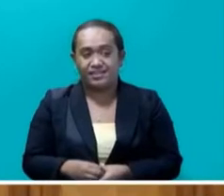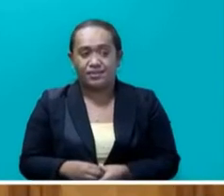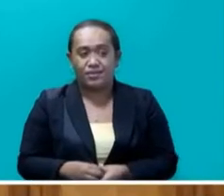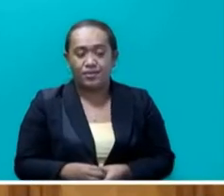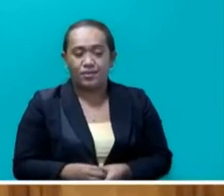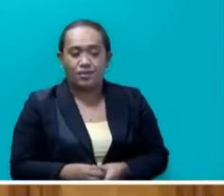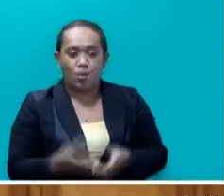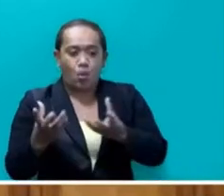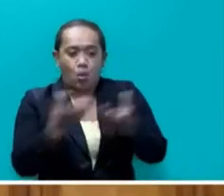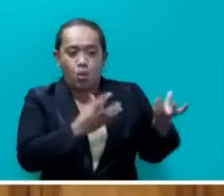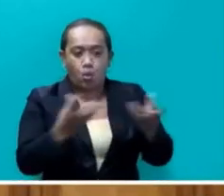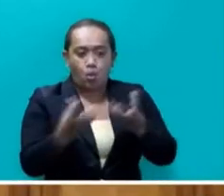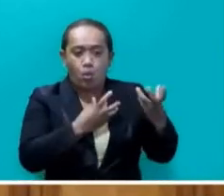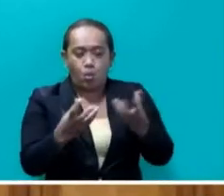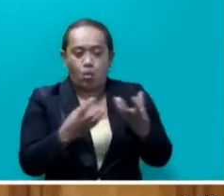Honorable Speaker?